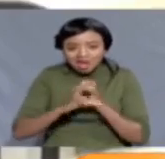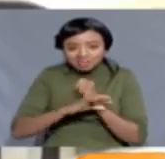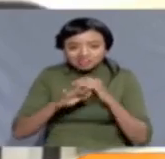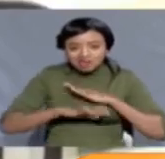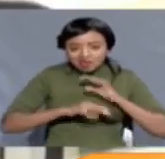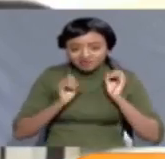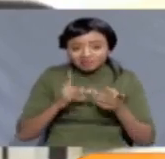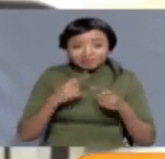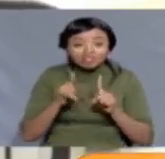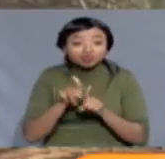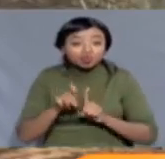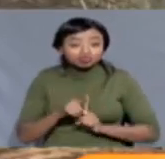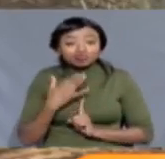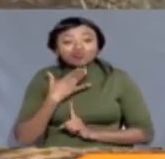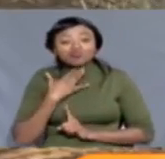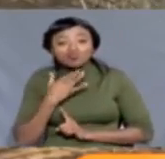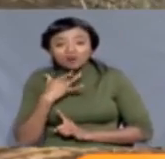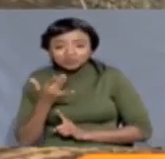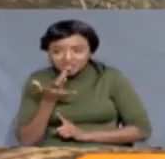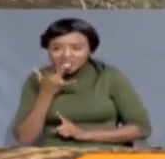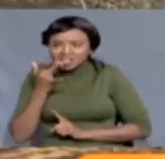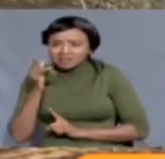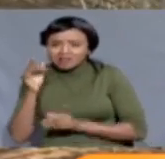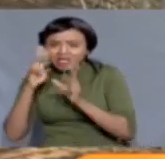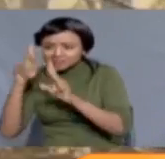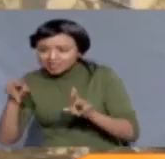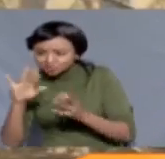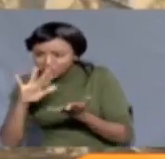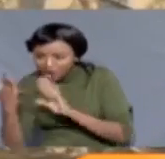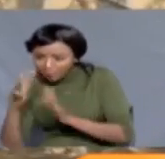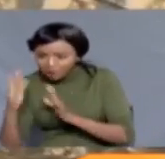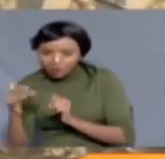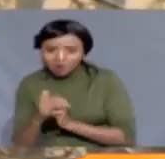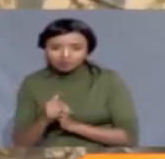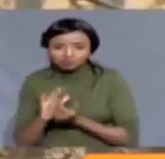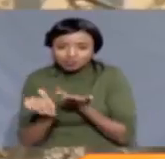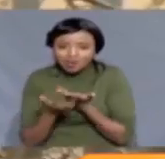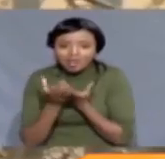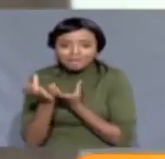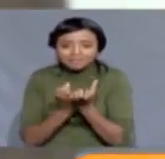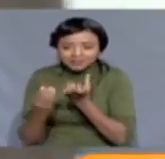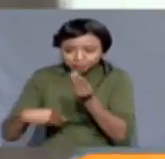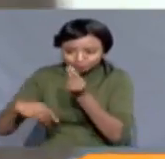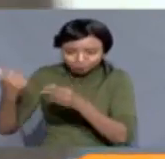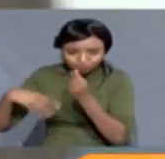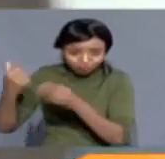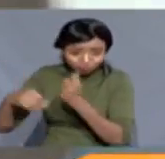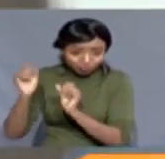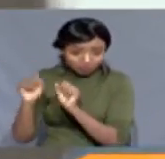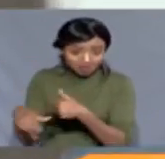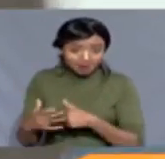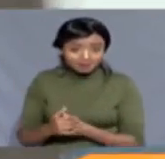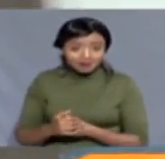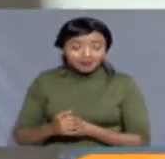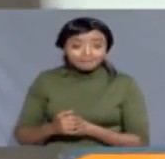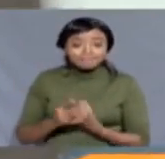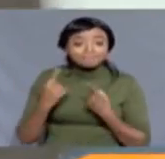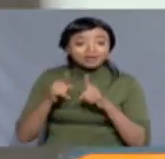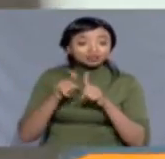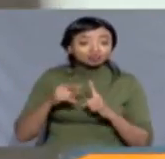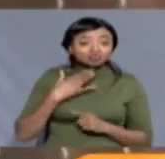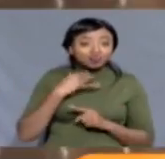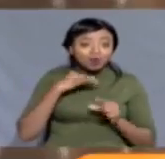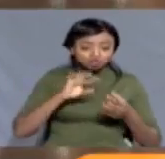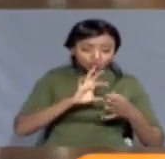international market's reception to Kenya's low-sulfur oil ahead of commercial production. This to be preceded by the construction of a pipeline